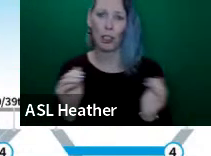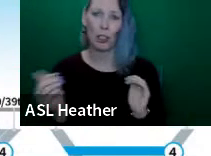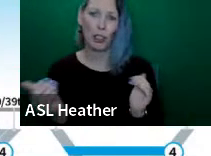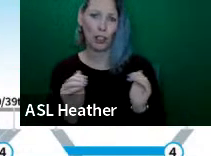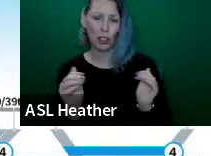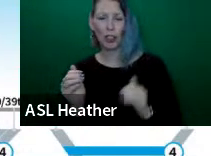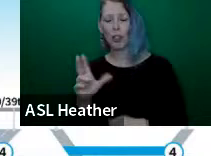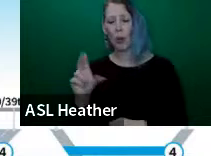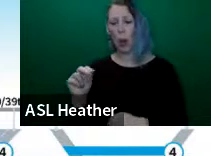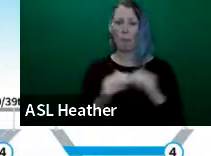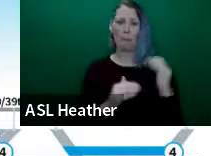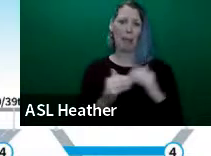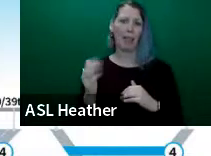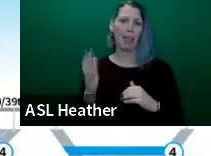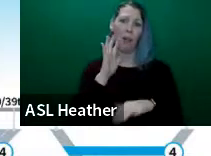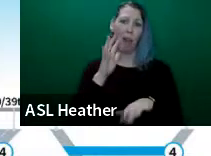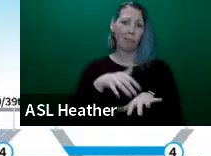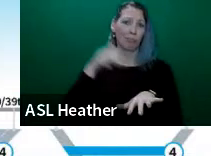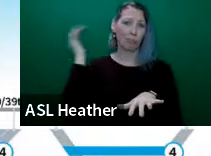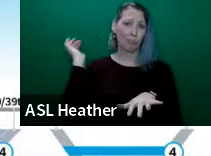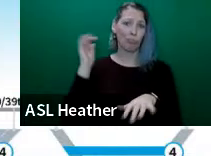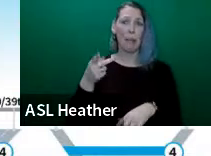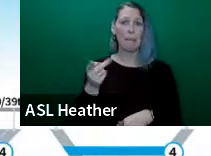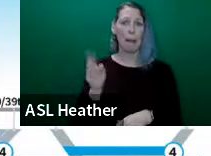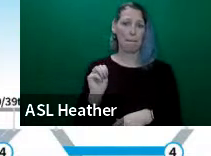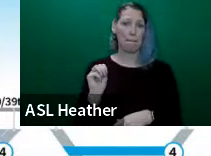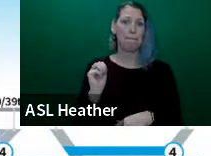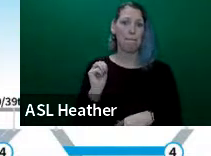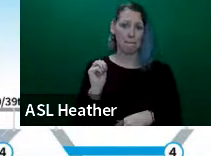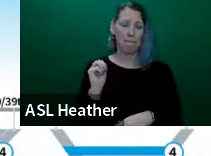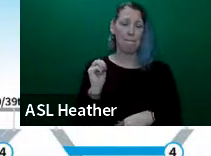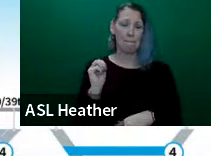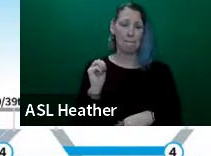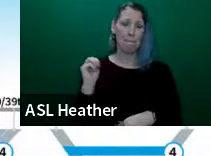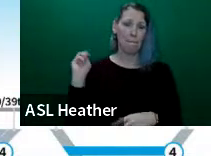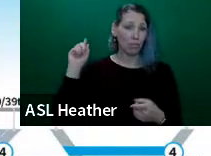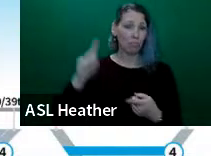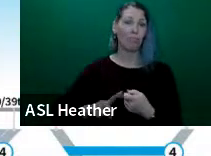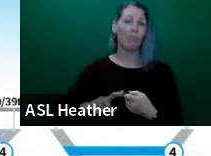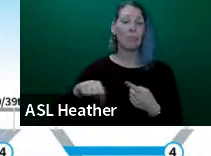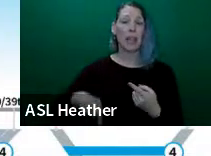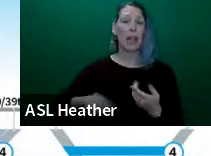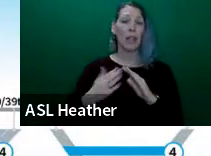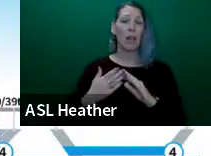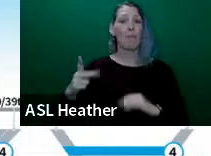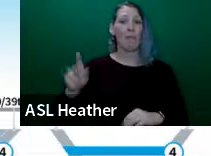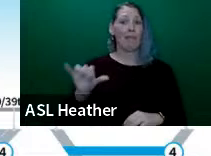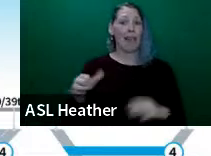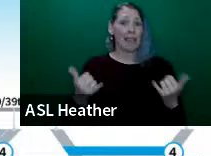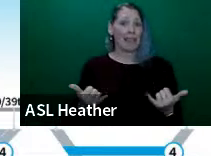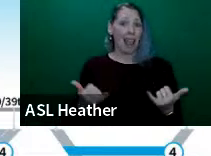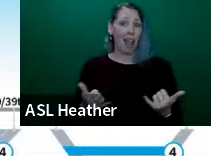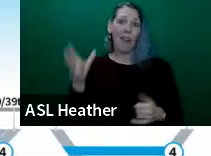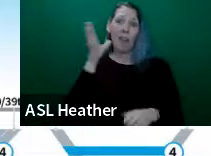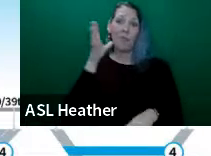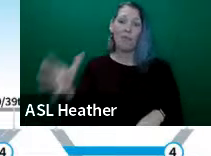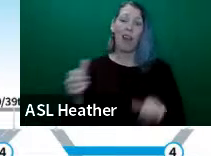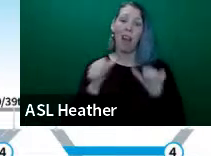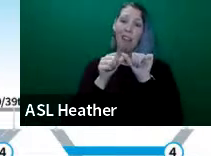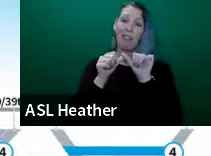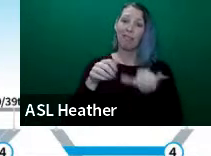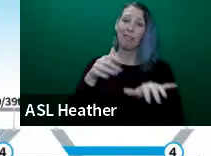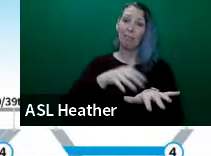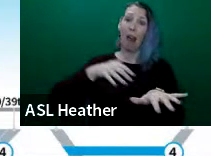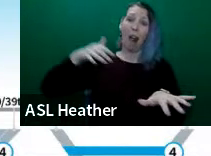and no build, and it'll be backed up. This is PM peak, backs up all the way to downtown Portland like it does today, and would extend beyond